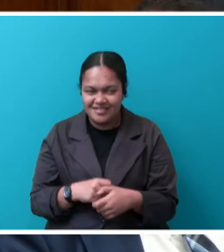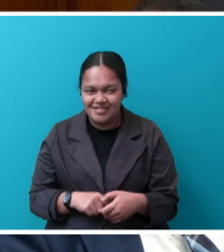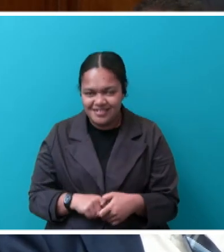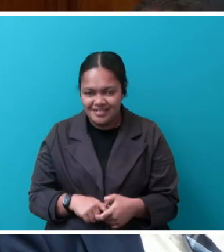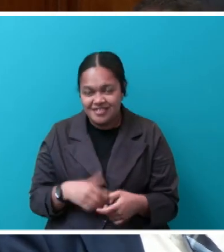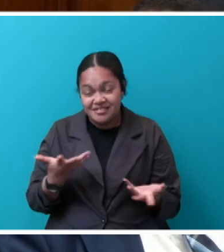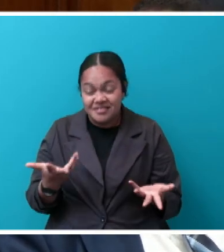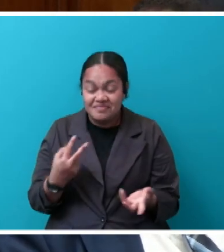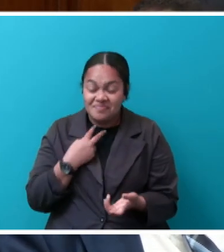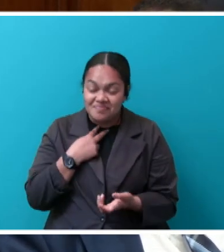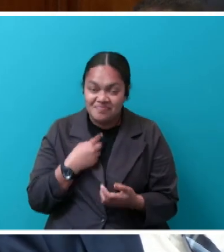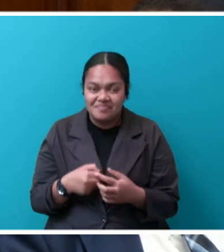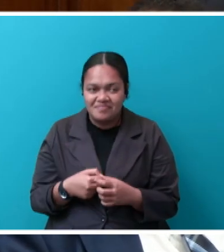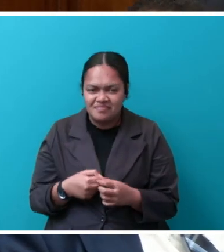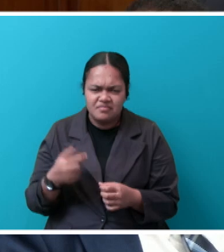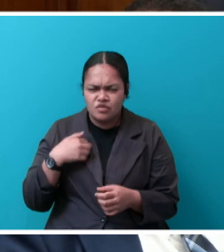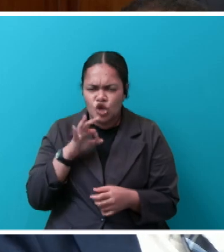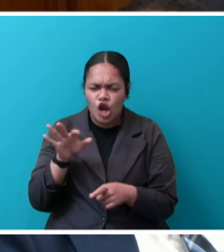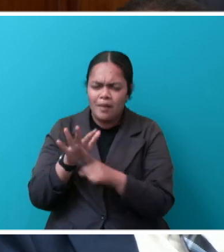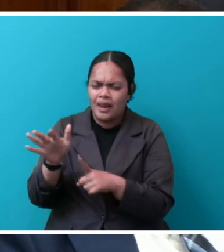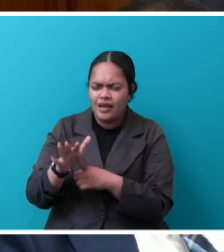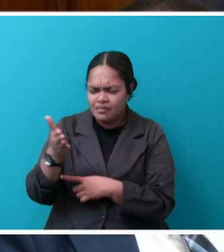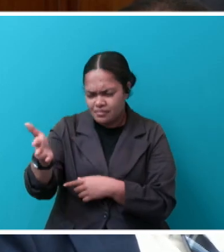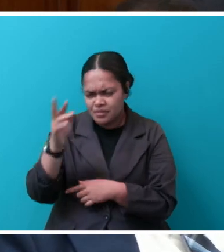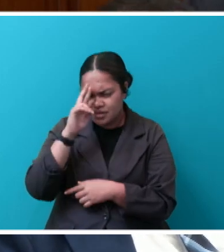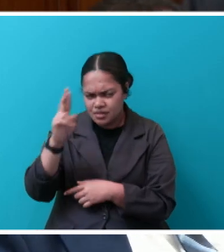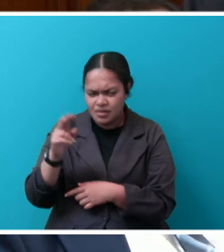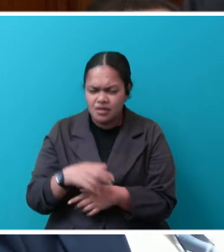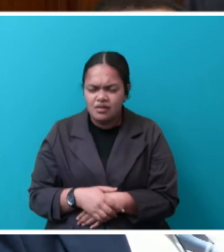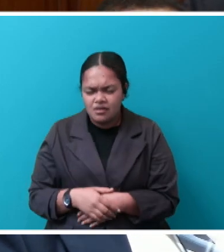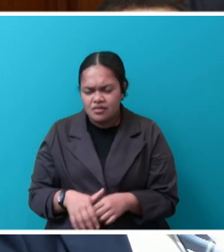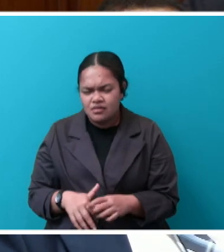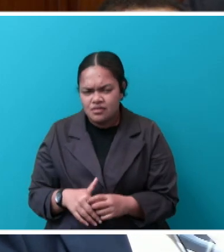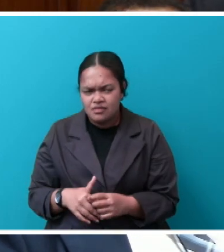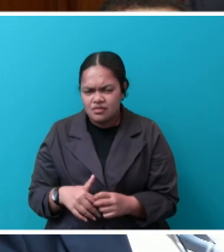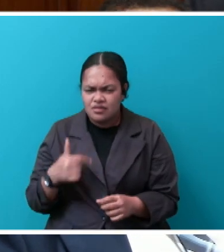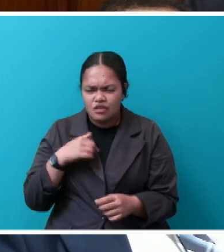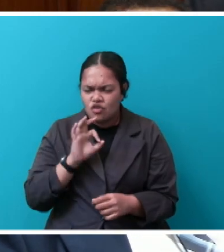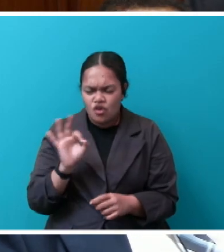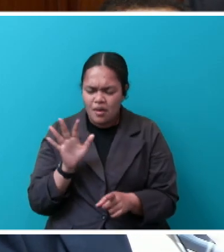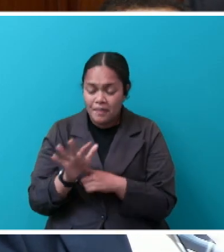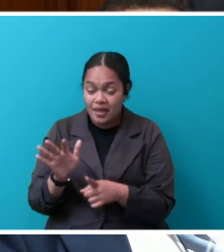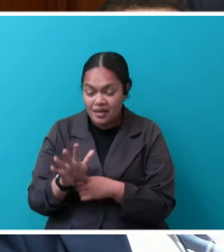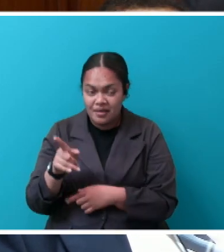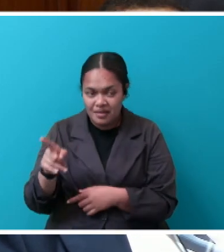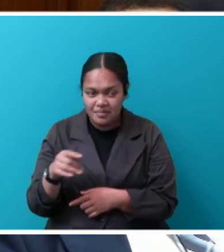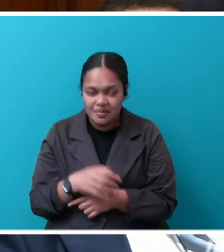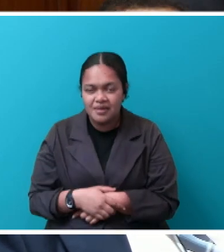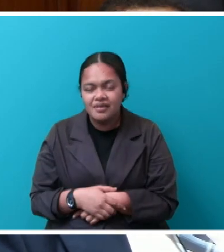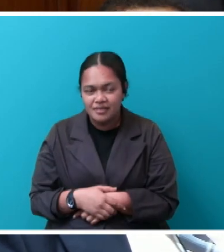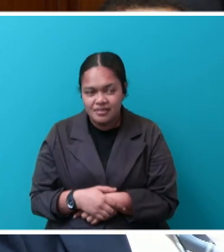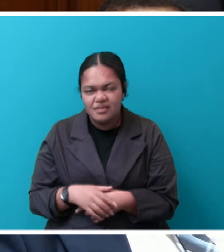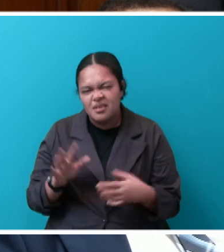Unfortunately, I don't blame him, Mr. Speaker, sir. I don't blame him at all. Honorable Usamate